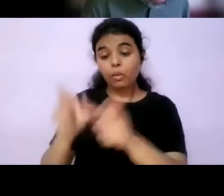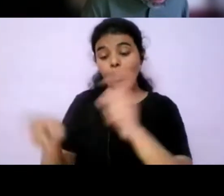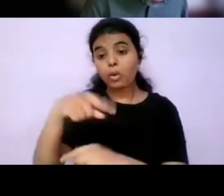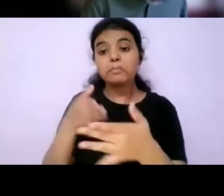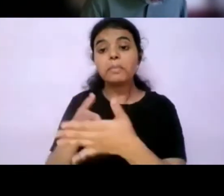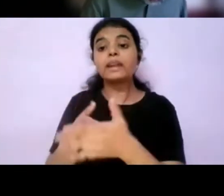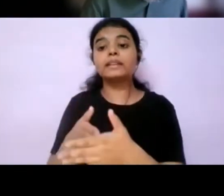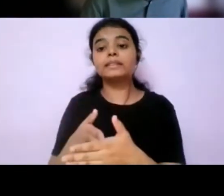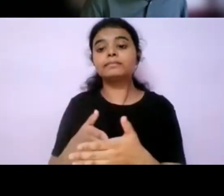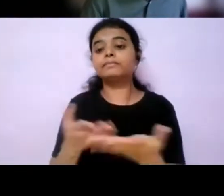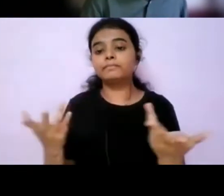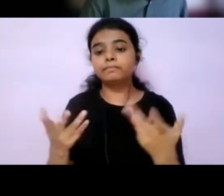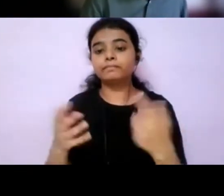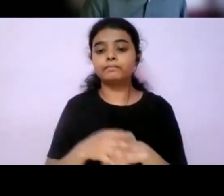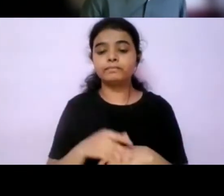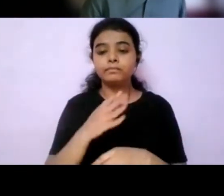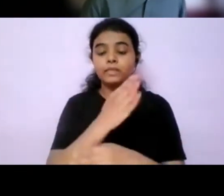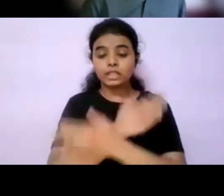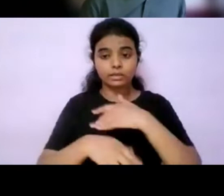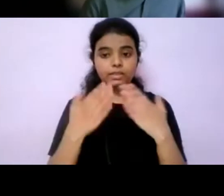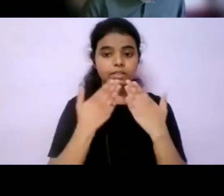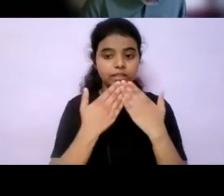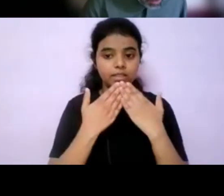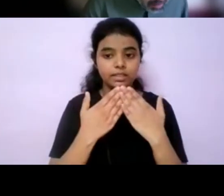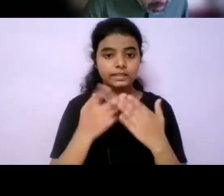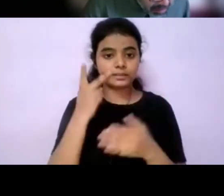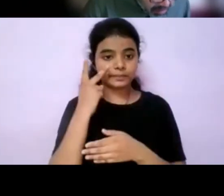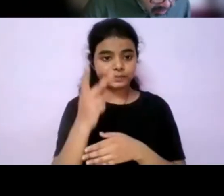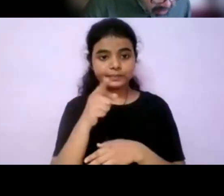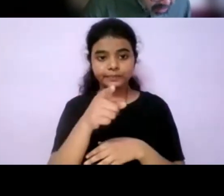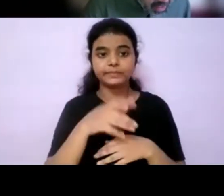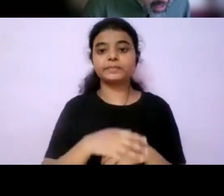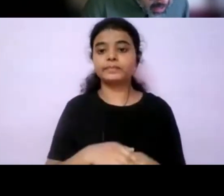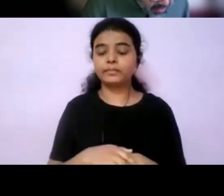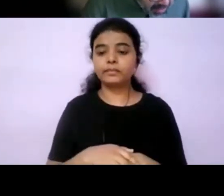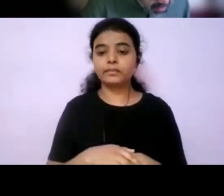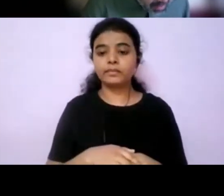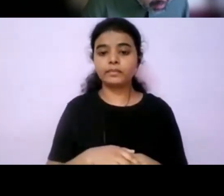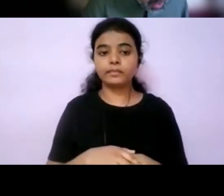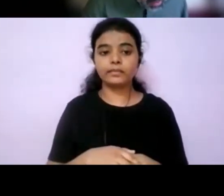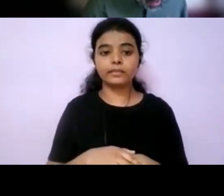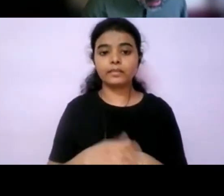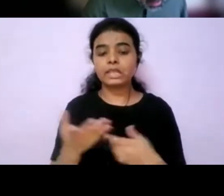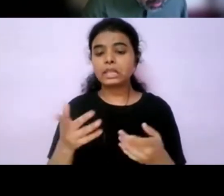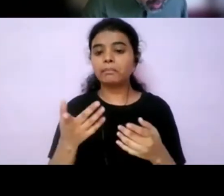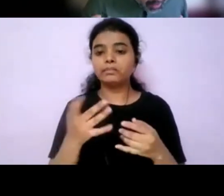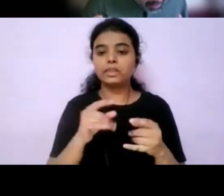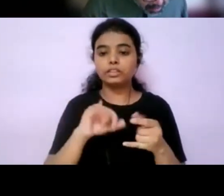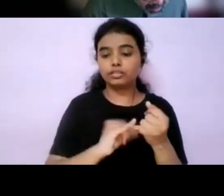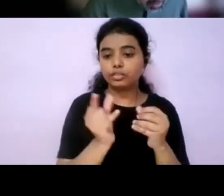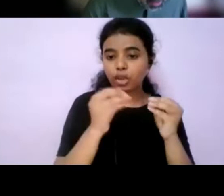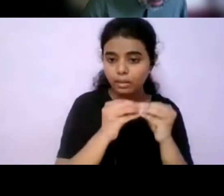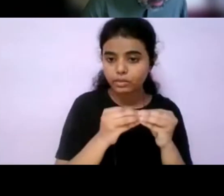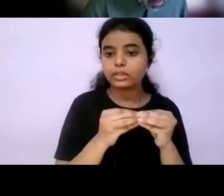We focus in disability studies on the barriers that disabled people face, leaving the subject and the subjective